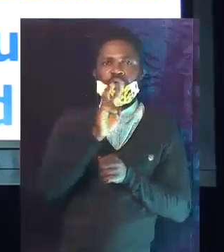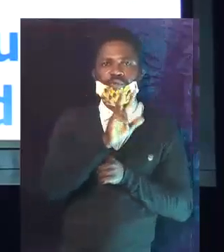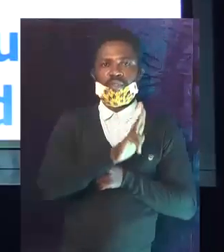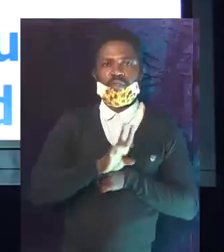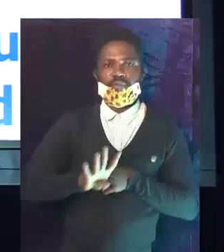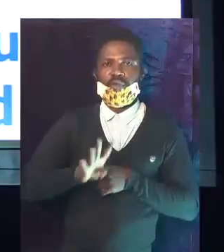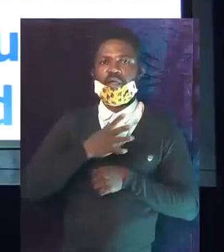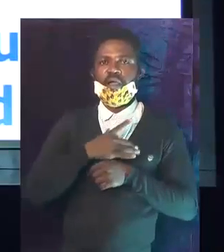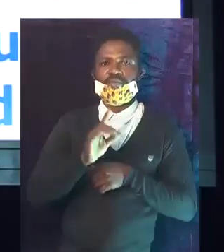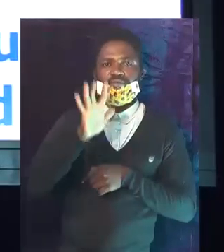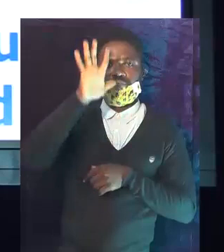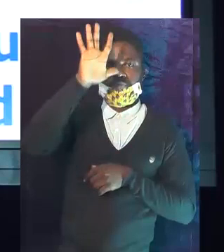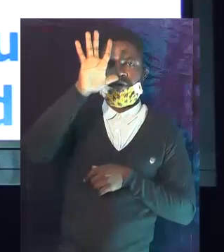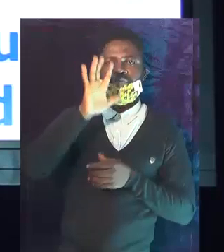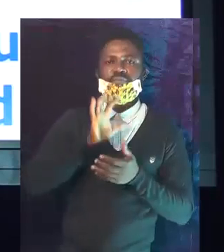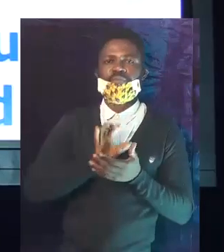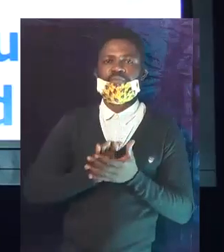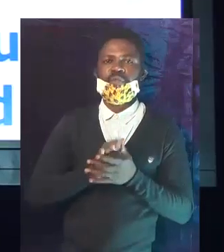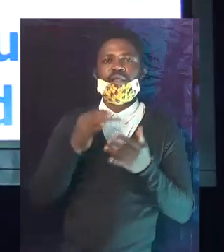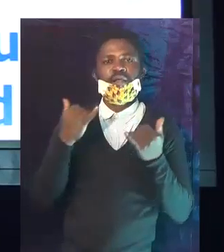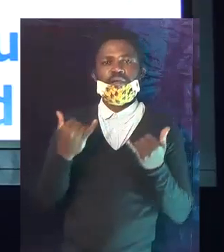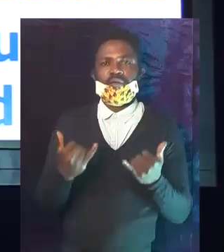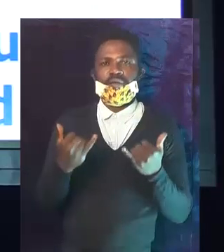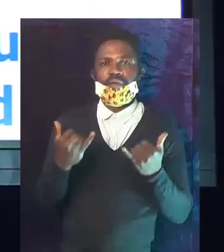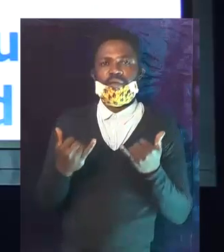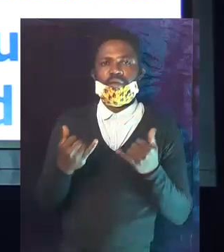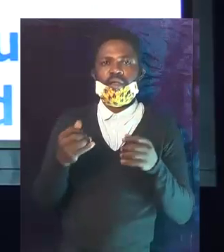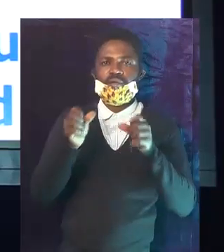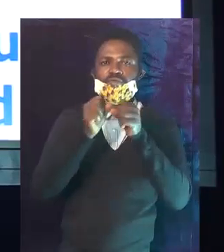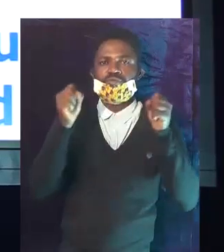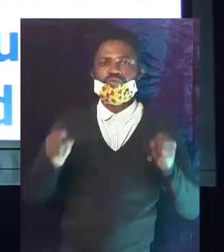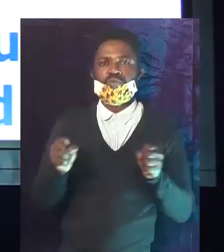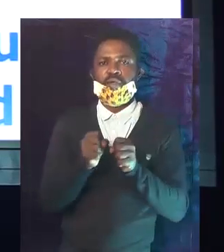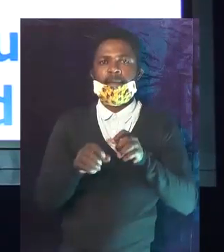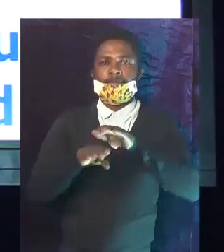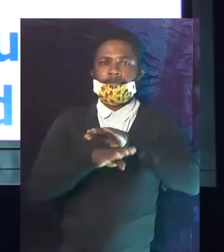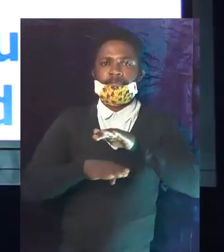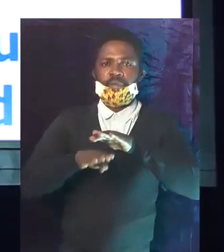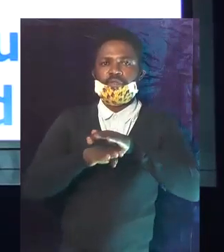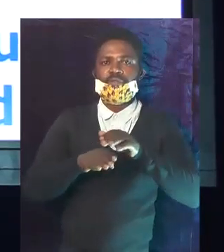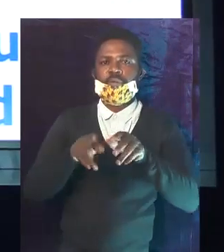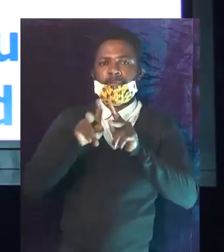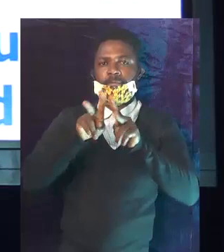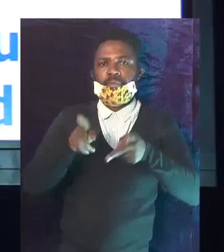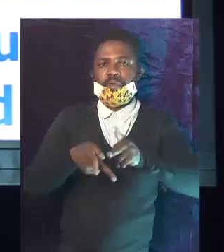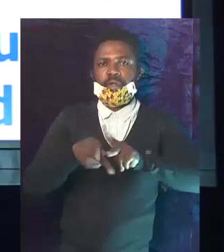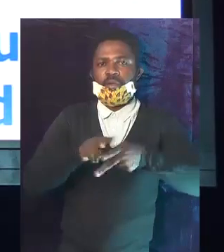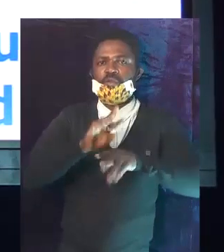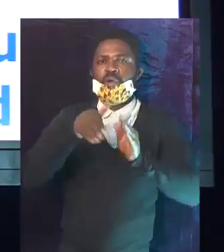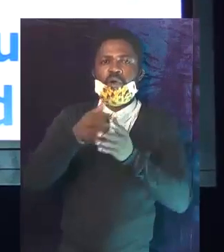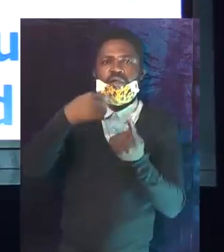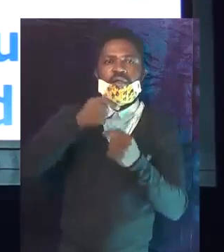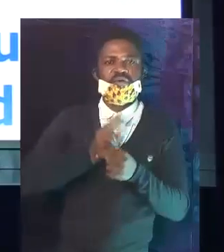front, which is 5. Now, square-based pyramids are all around you. When you go out